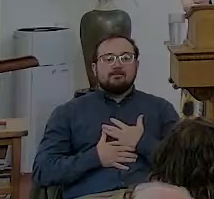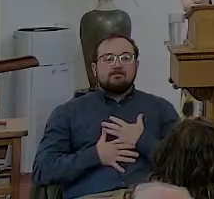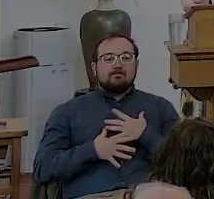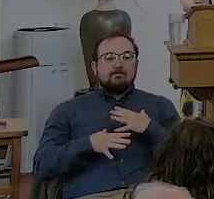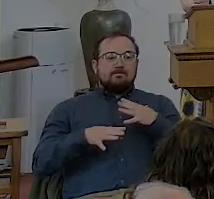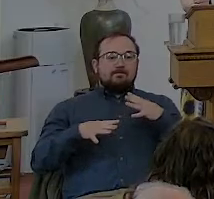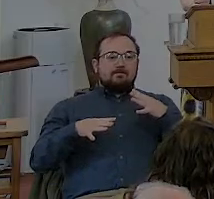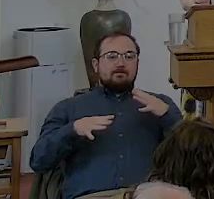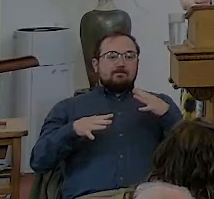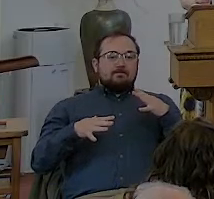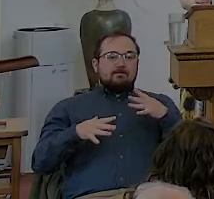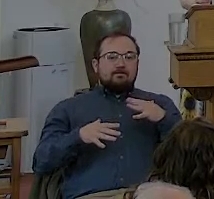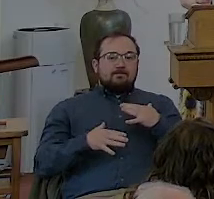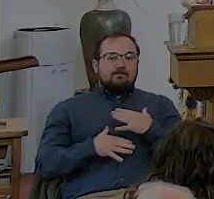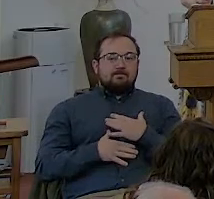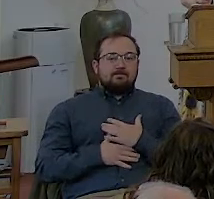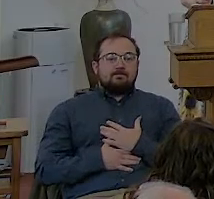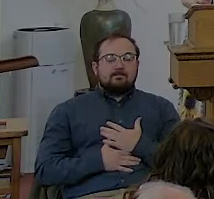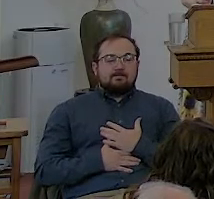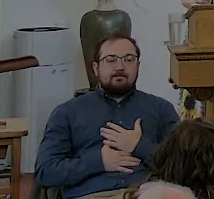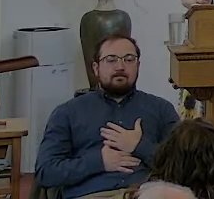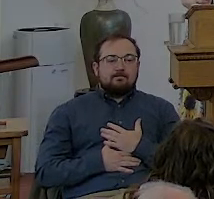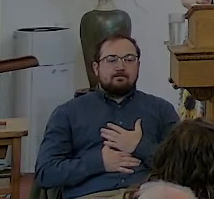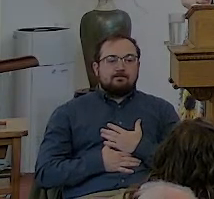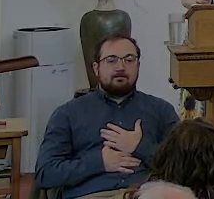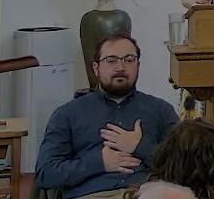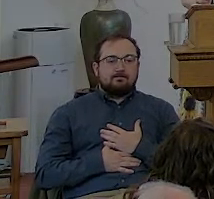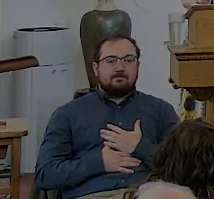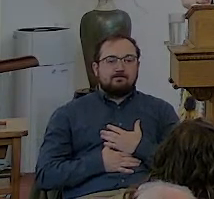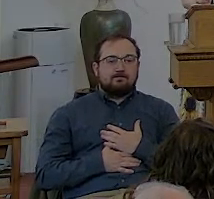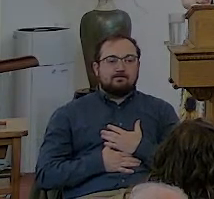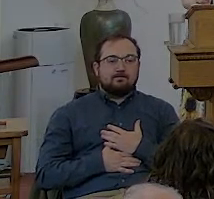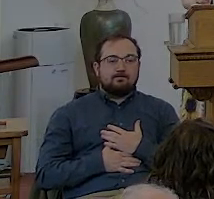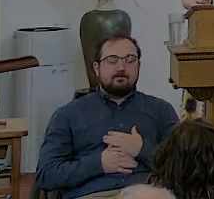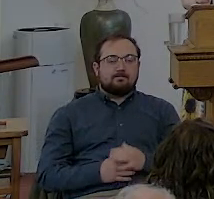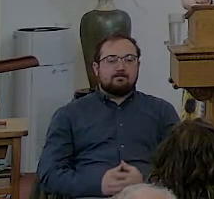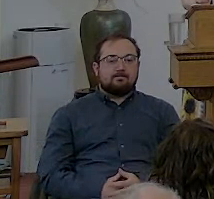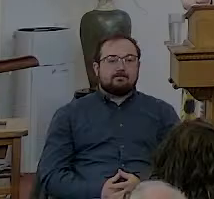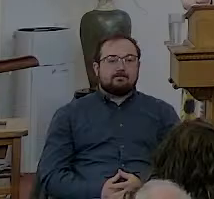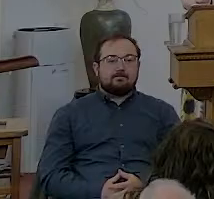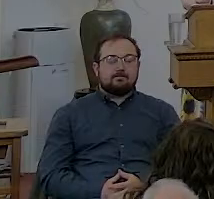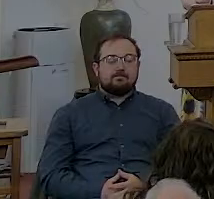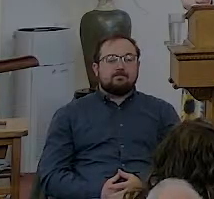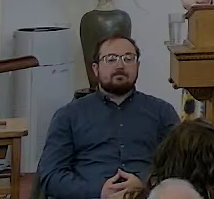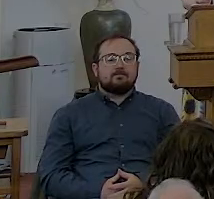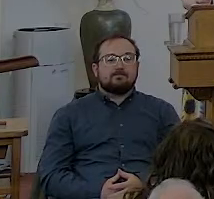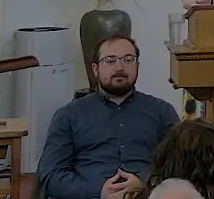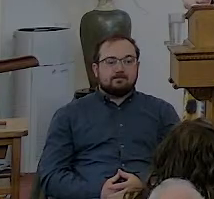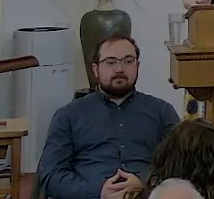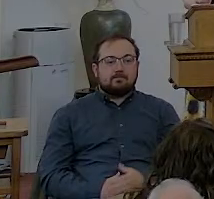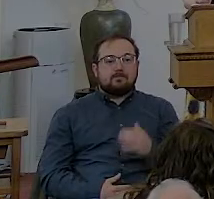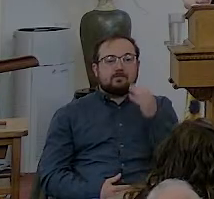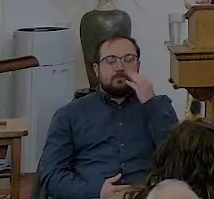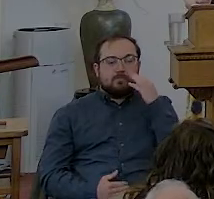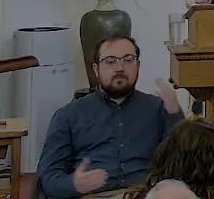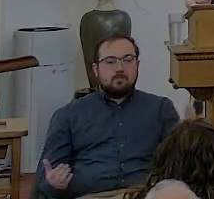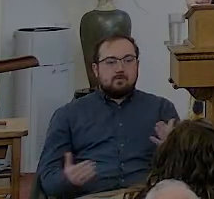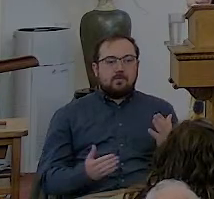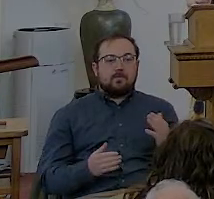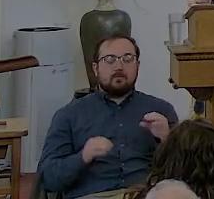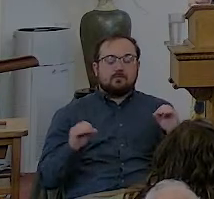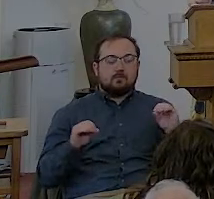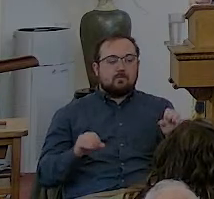breath in and out, and know that you are here and nowhere